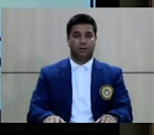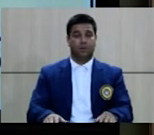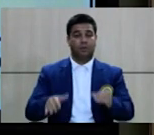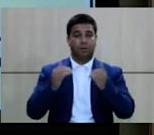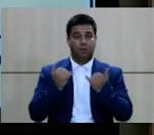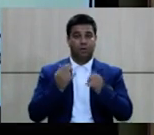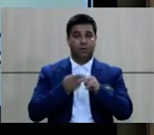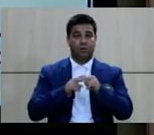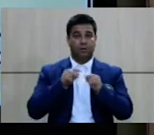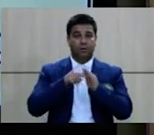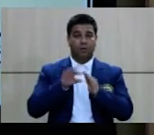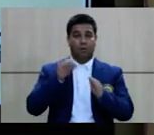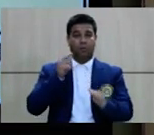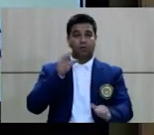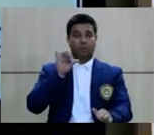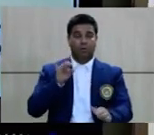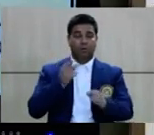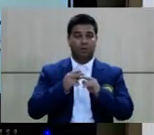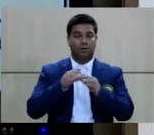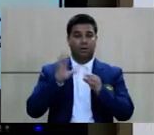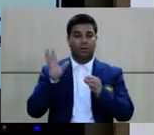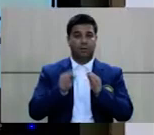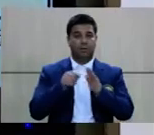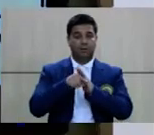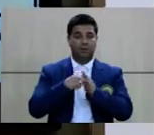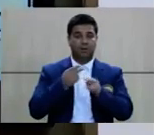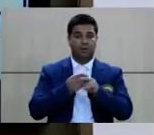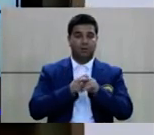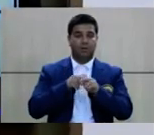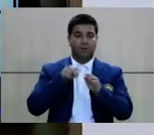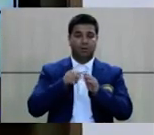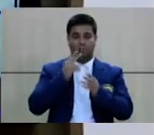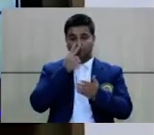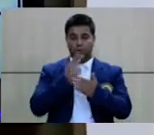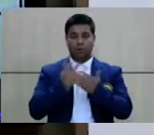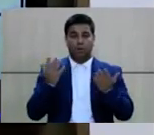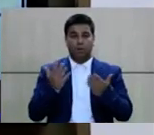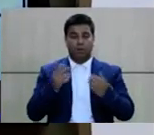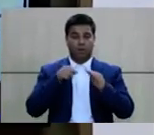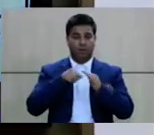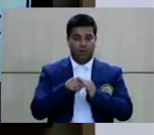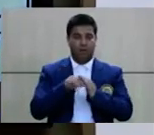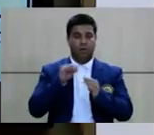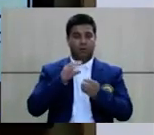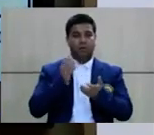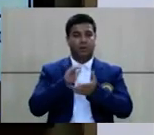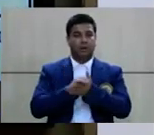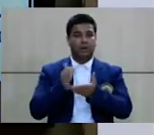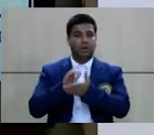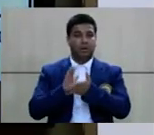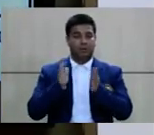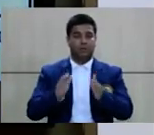Endi mana shu mineral o'g'itlarning ba'zilarini biz ularning tashqi ko'rinishi qanaqa ekanligi bilan tanishib